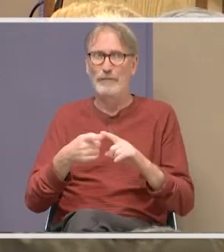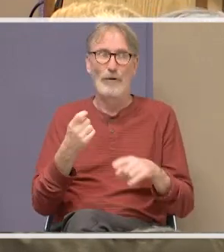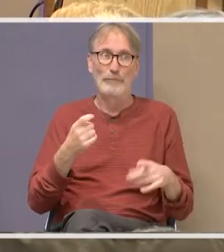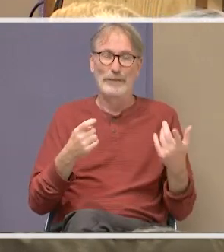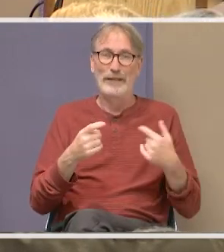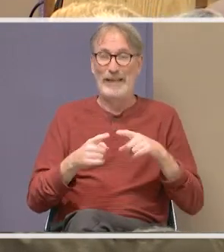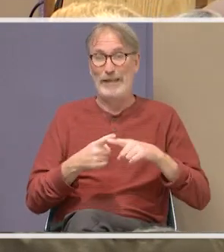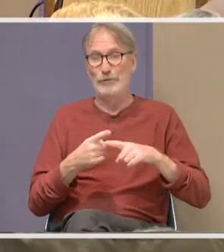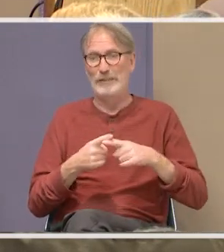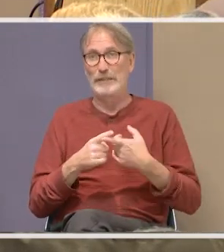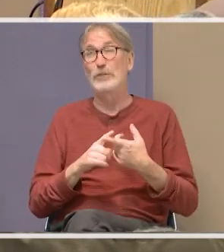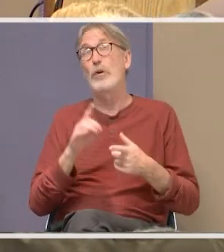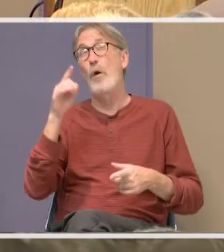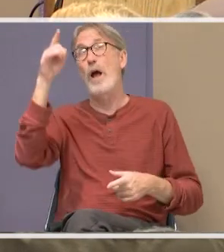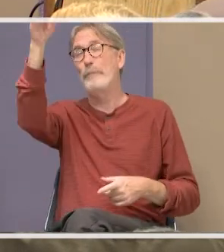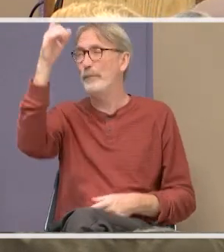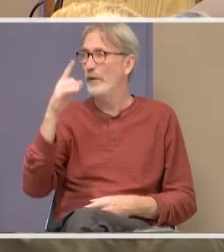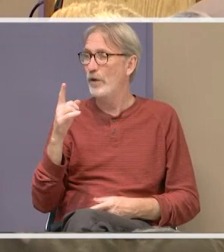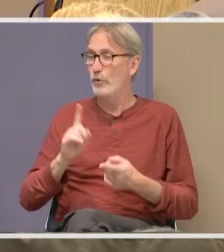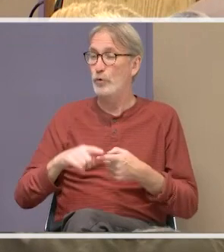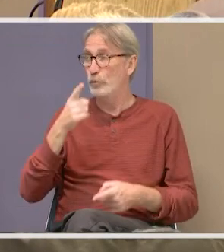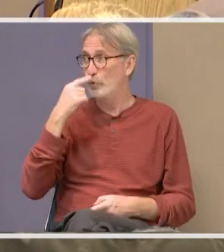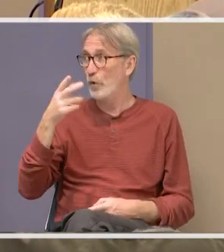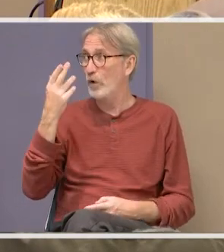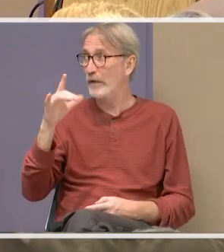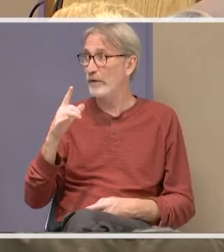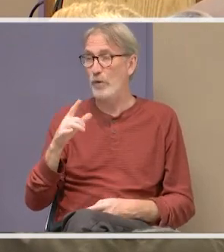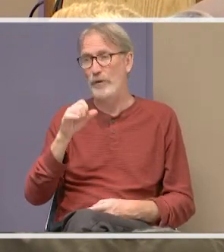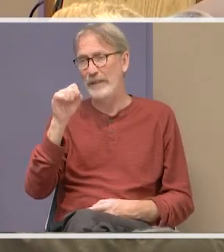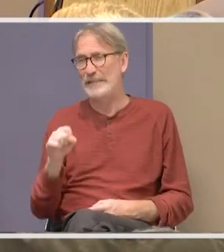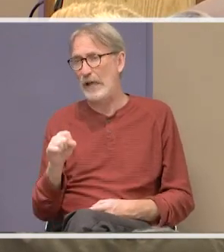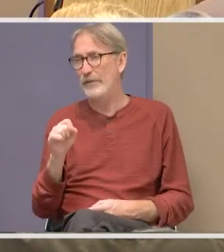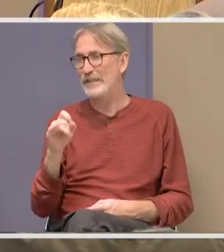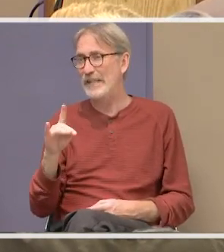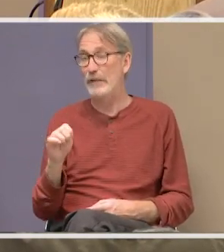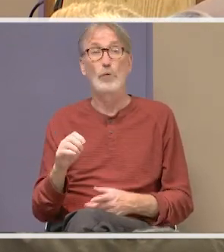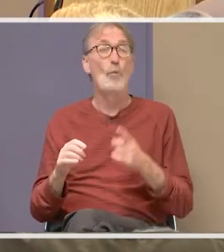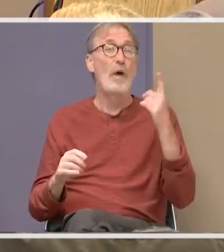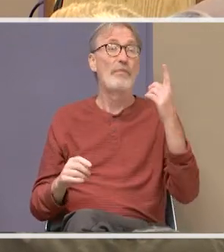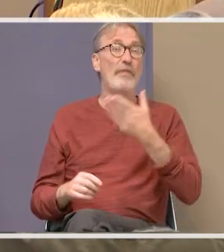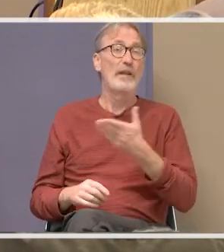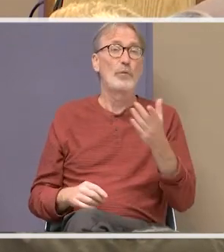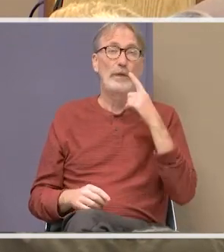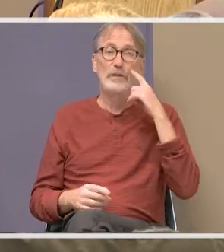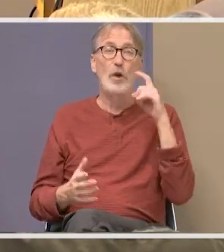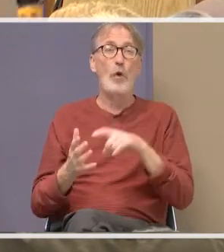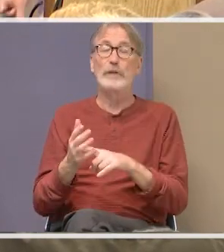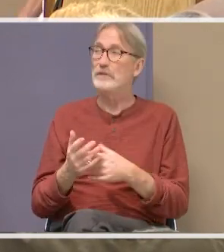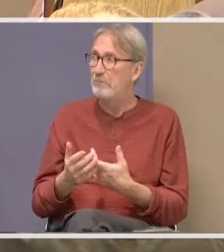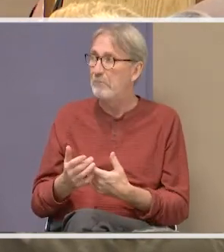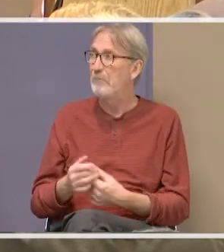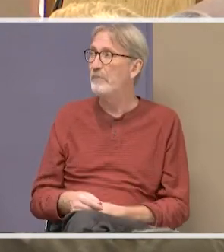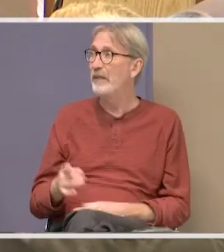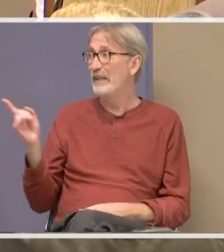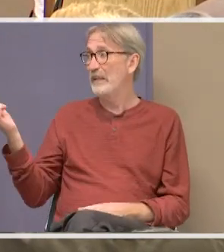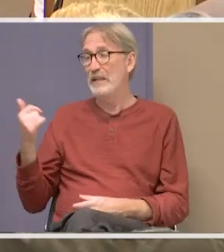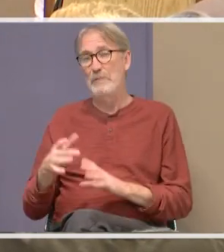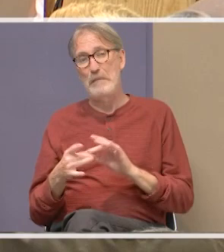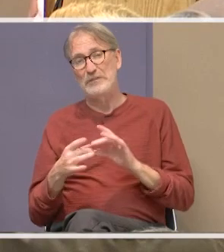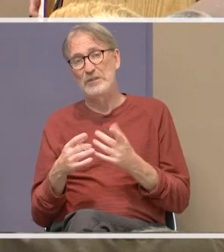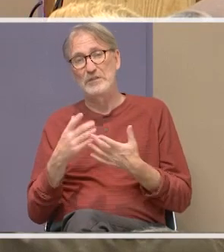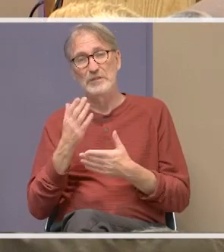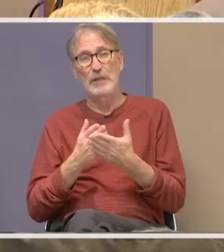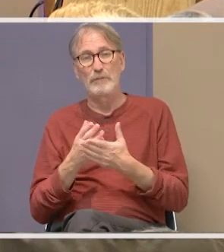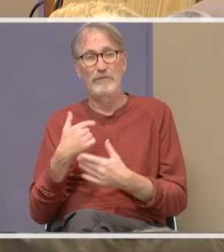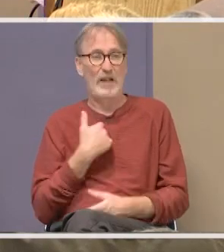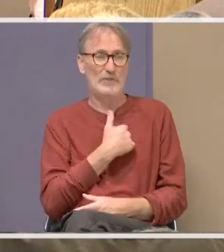the intersection going into Squirrel Hill on the south side. One thing that we noticed when Annie mentioned that some of us were